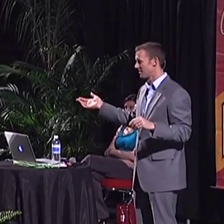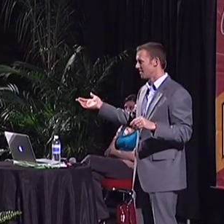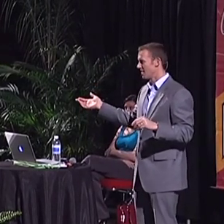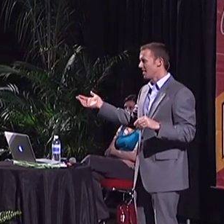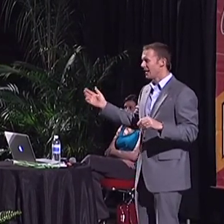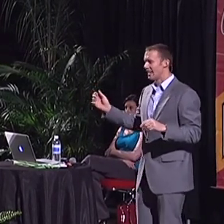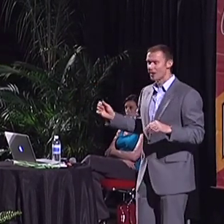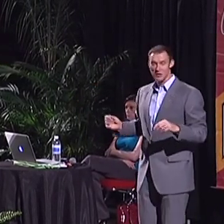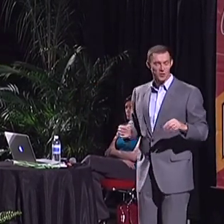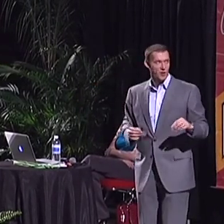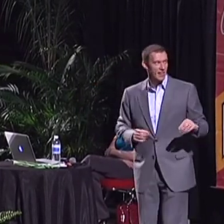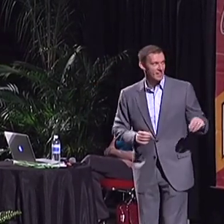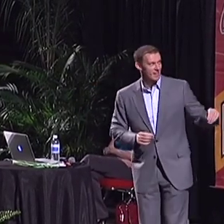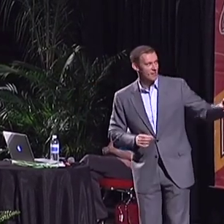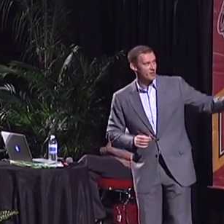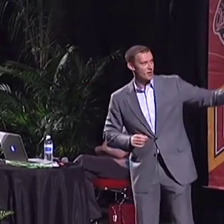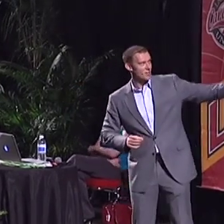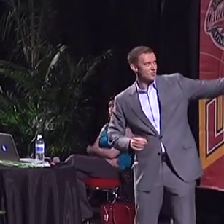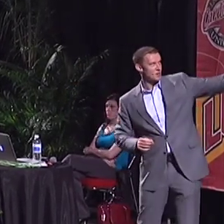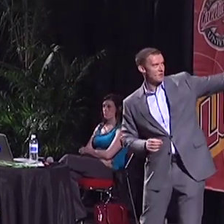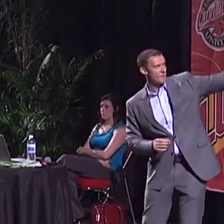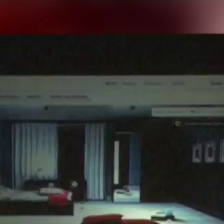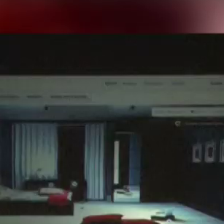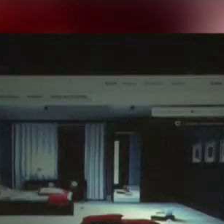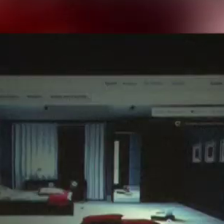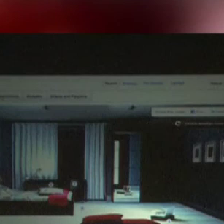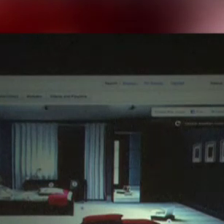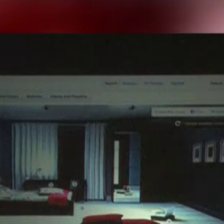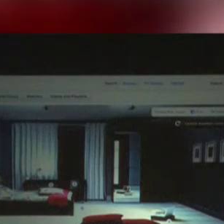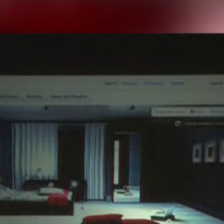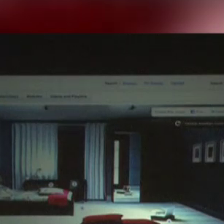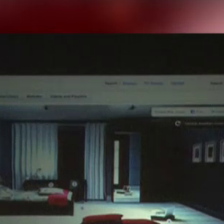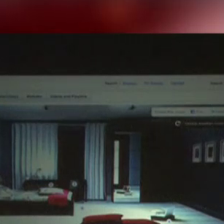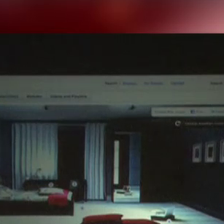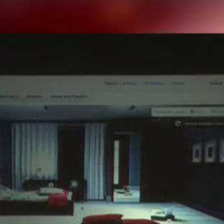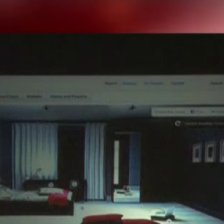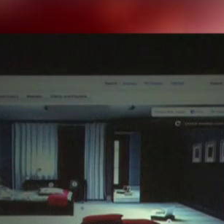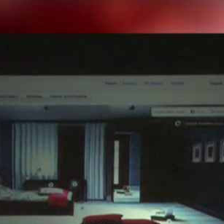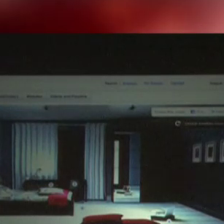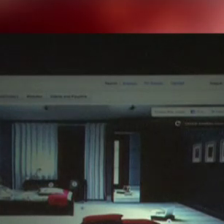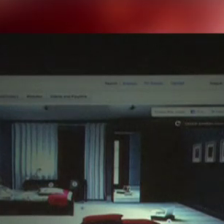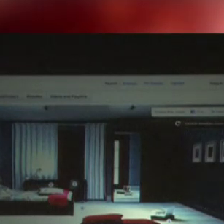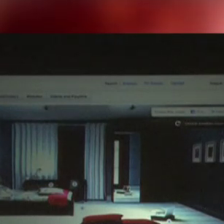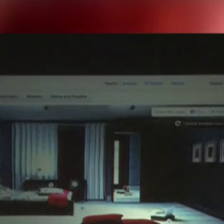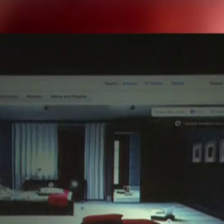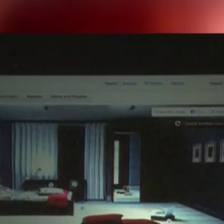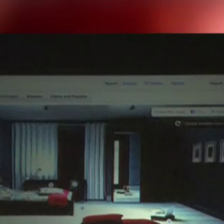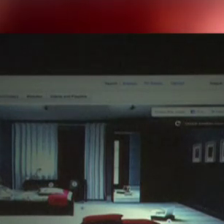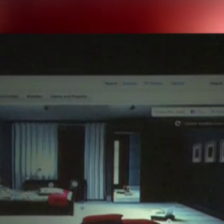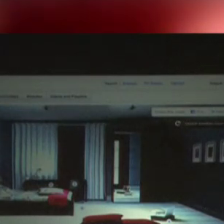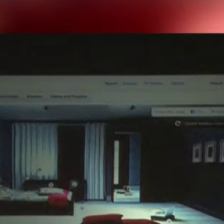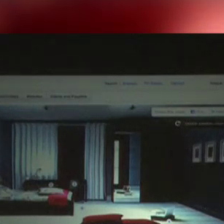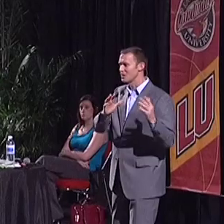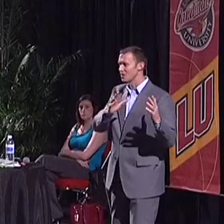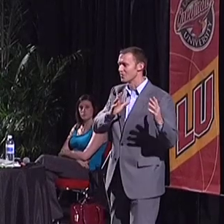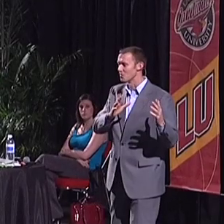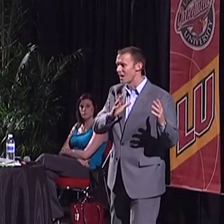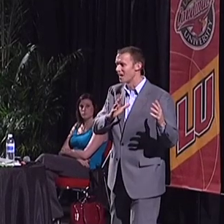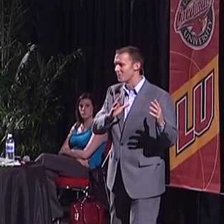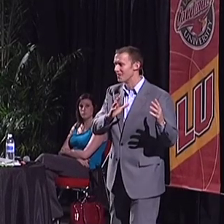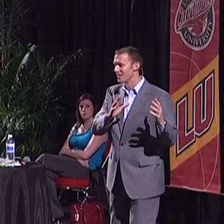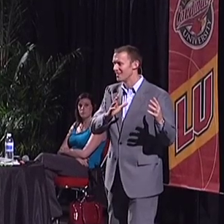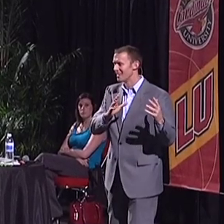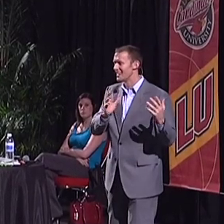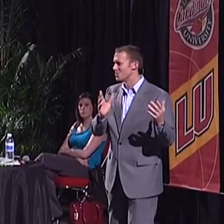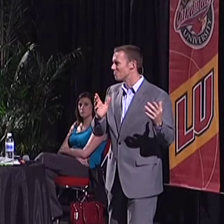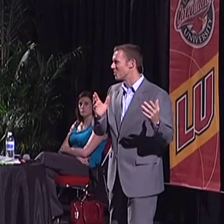Indianapolis. And also, oddly enough, they'll also, in the photos on the wall, they'll pull in images from your social network. So it's actually a picture of your